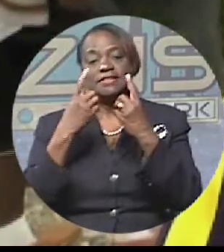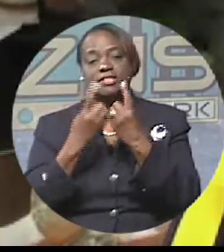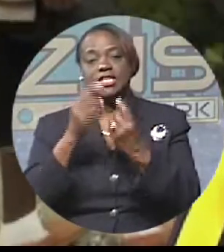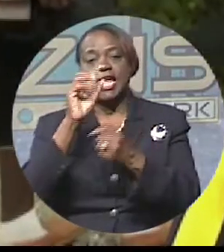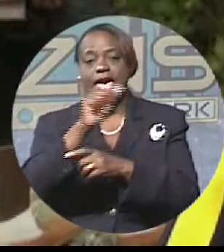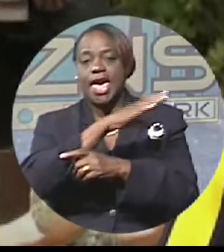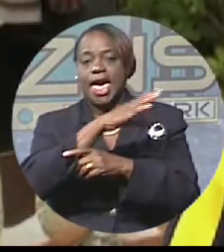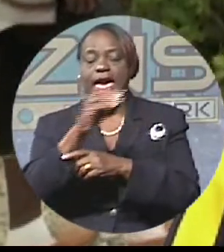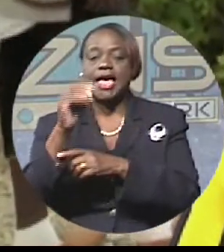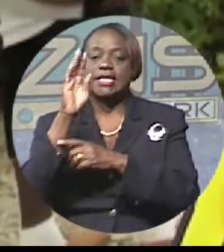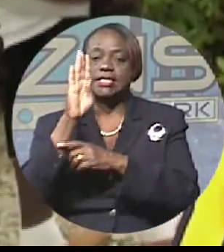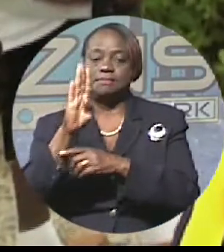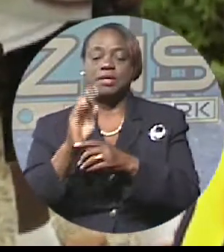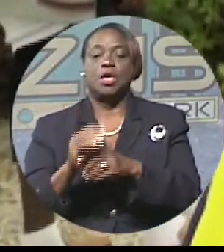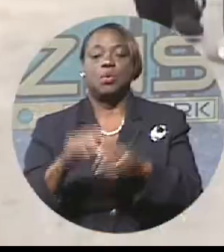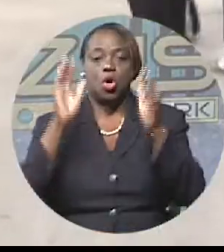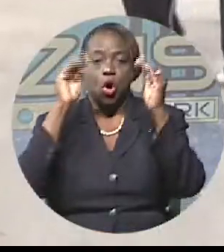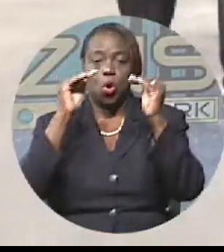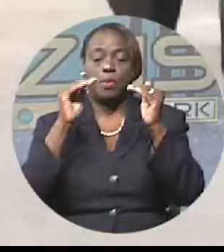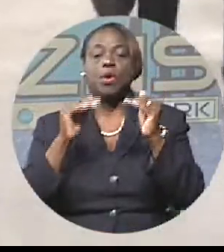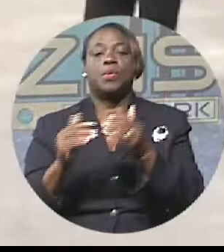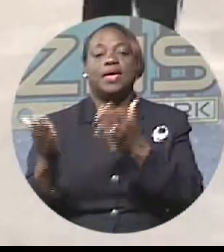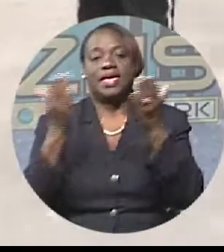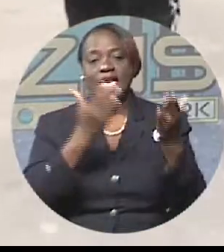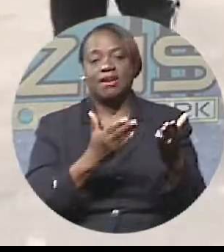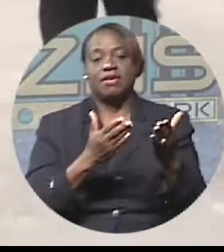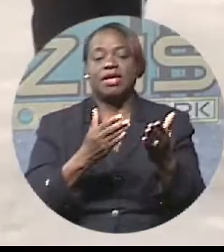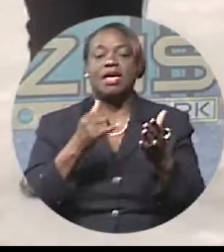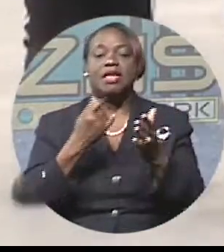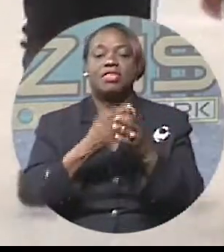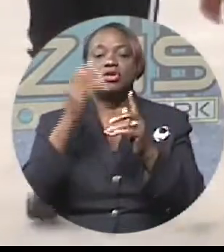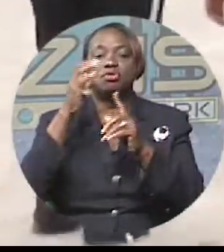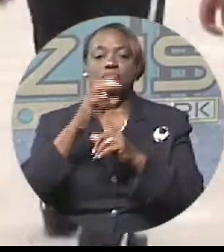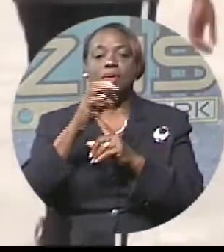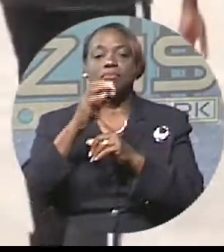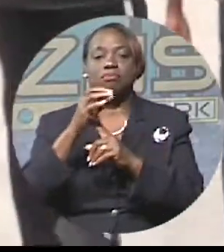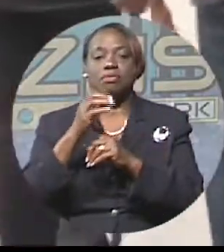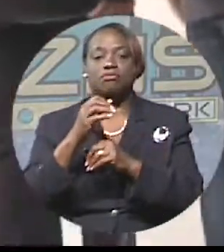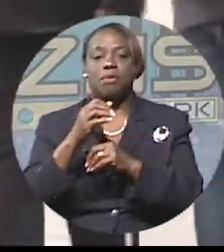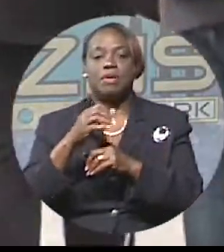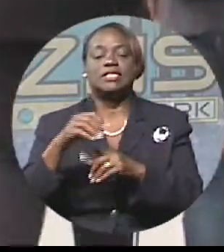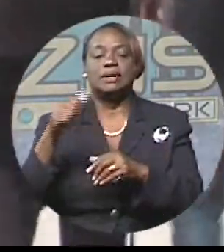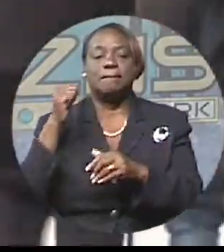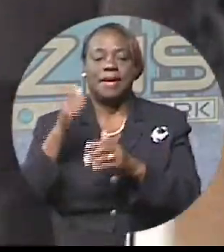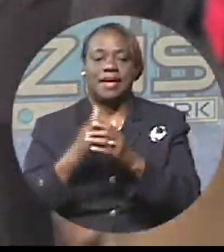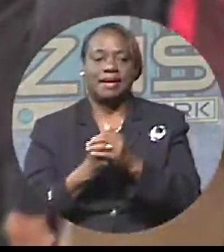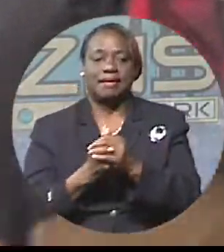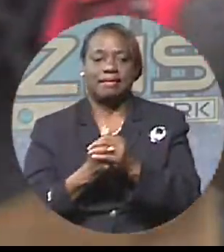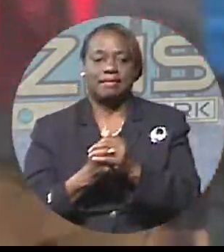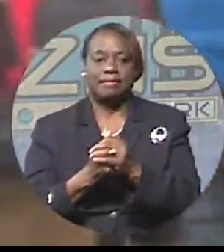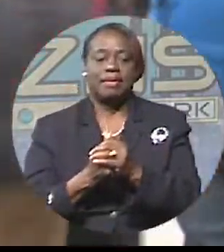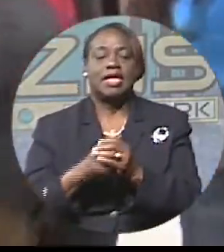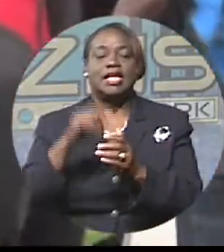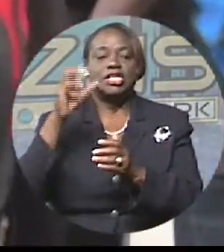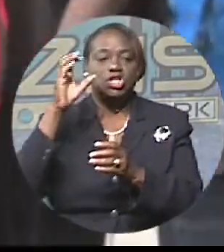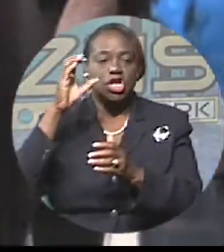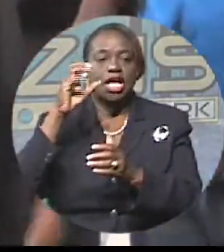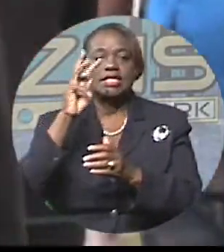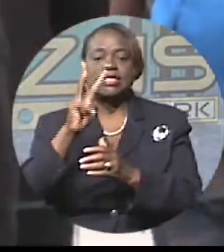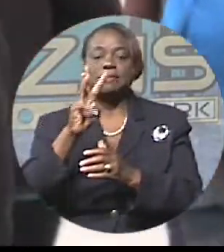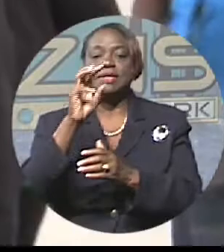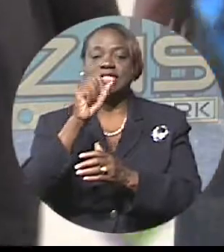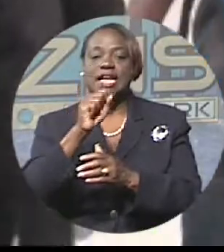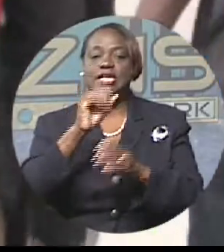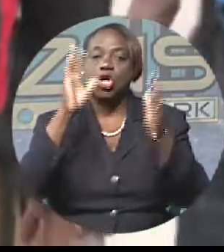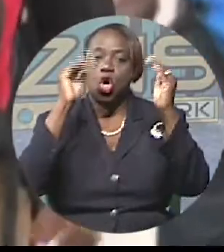both trophies back to CW Saunders and Prince Charles. So with two teams in the big dance, well, Charles W. Saunders hoping to strike at least gold